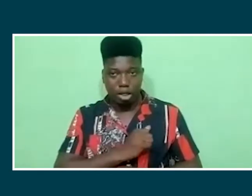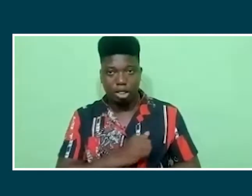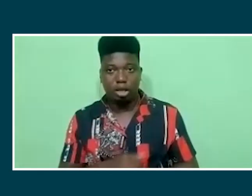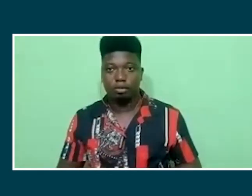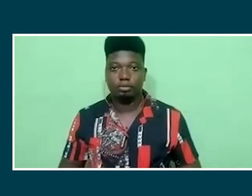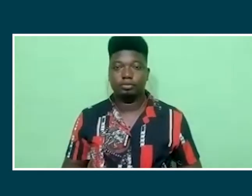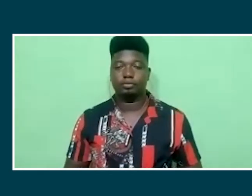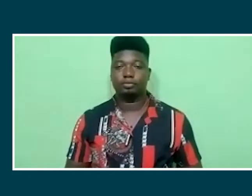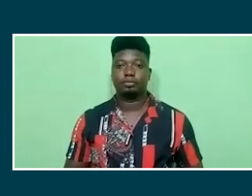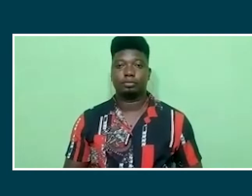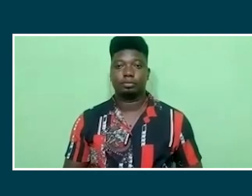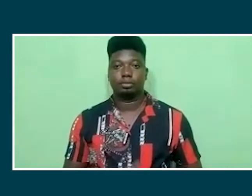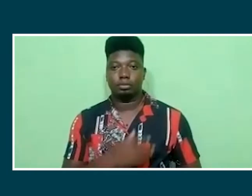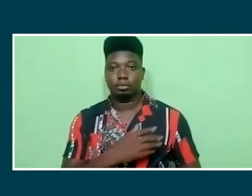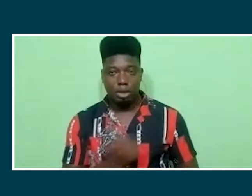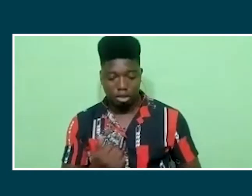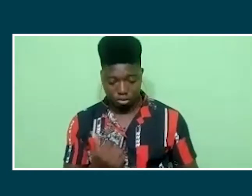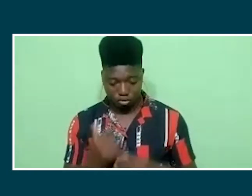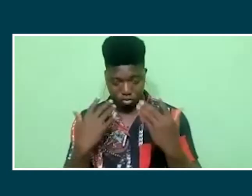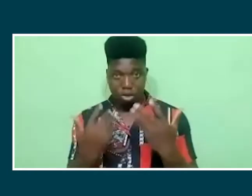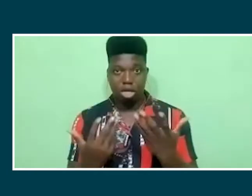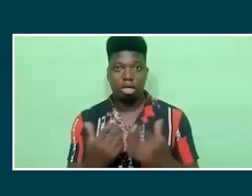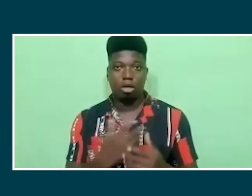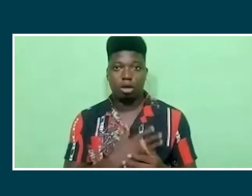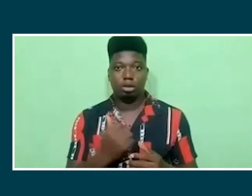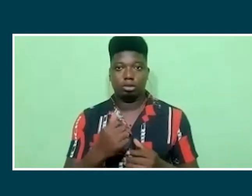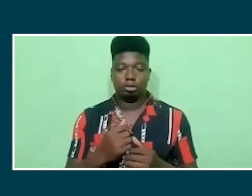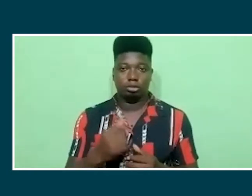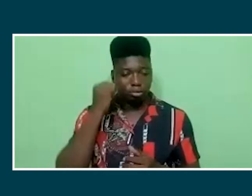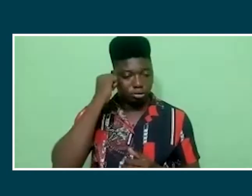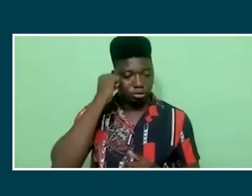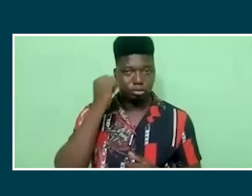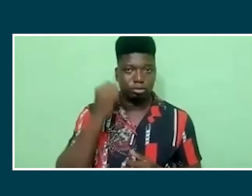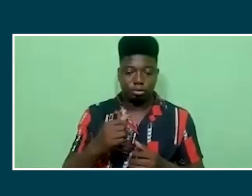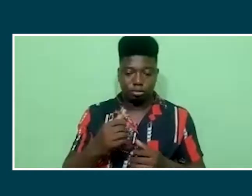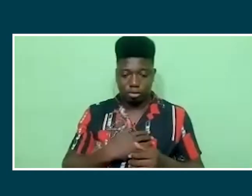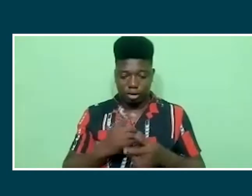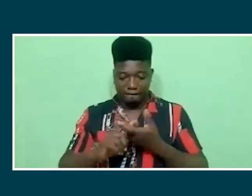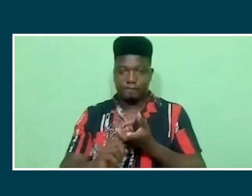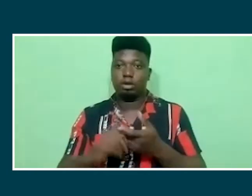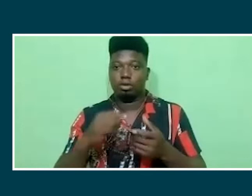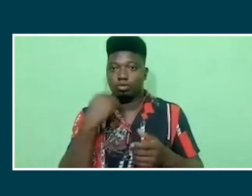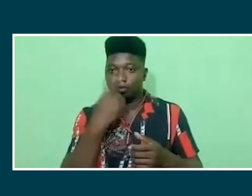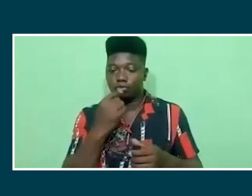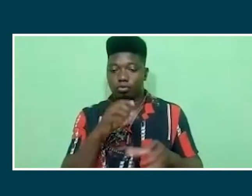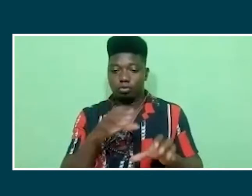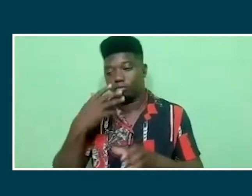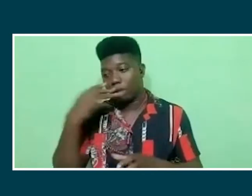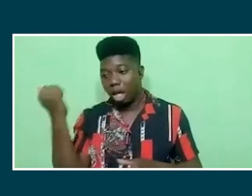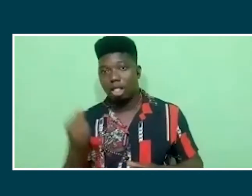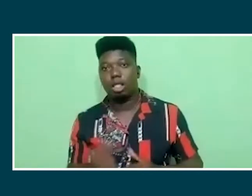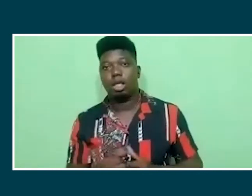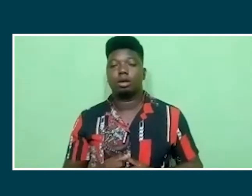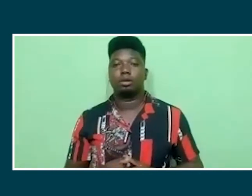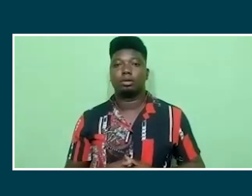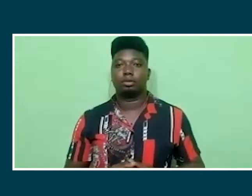was already working, and I even started employing some of those friends of mine who perceived to be doing better courses than I was doing. Some of them I